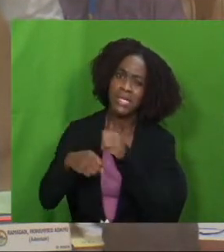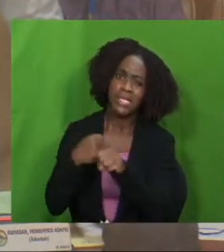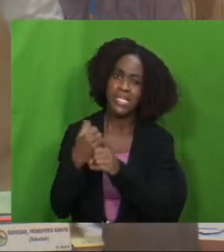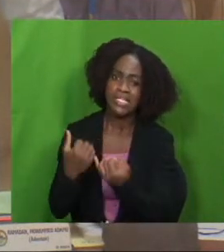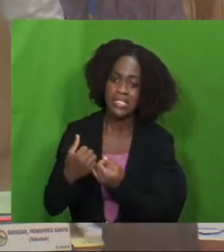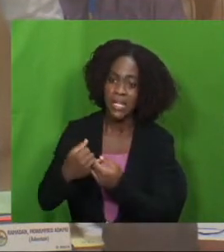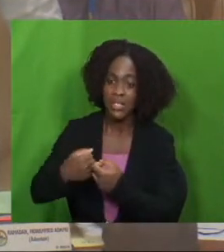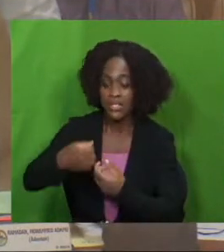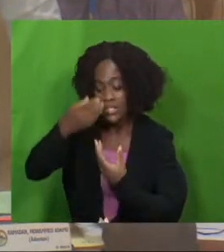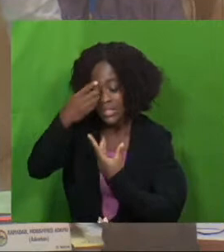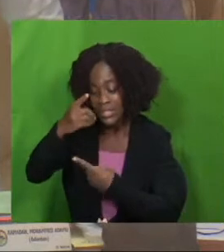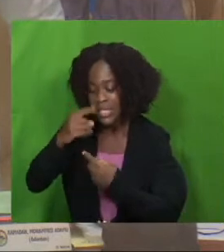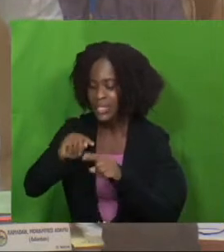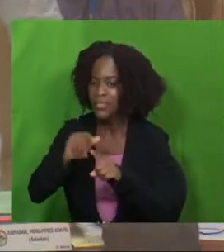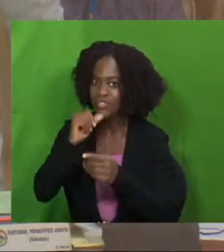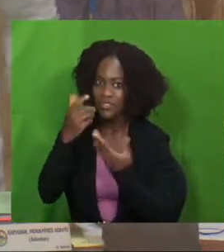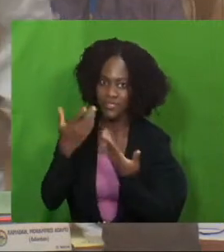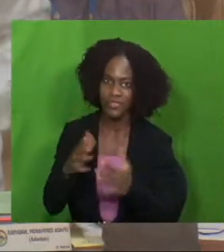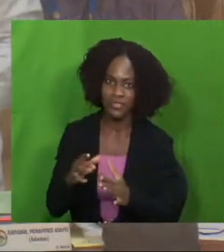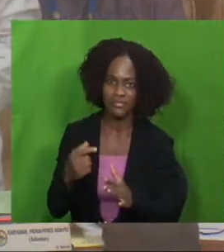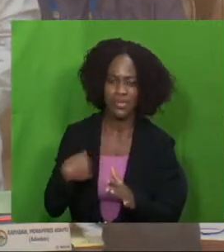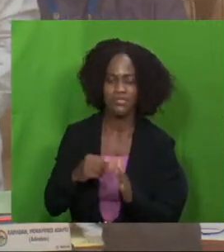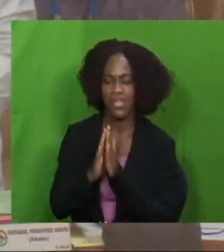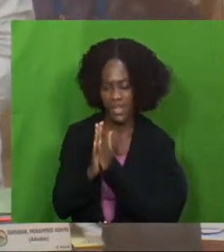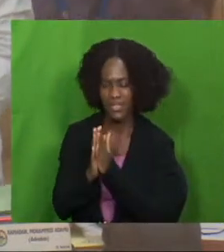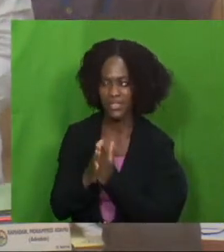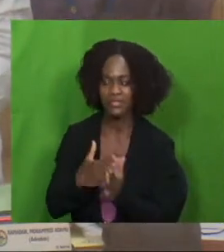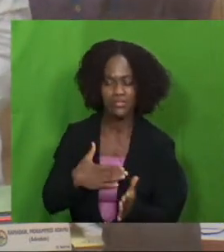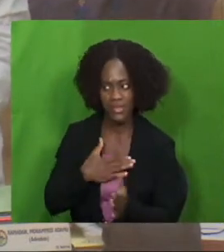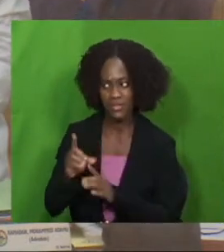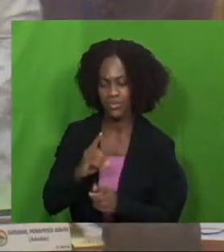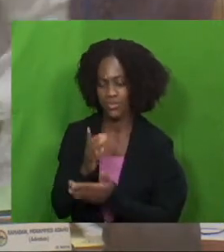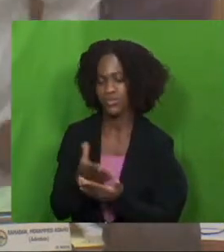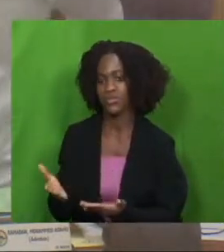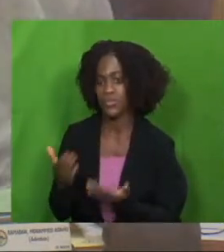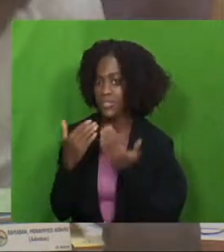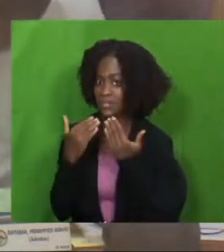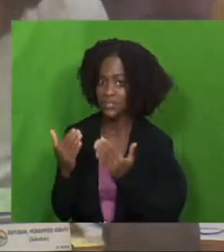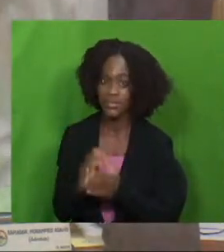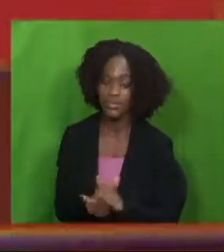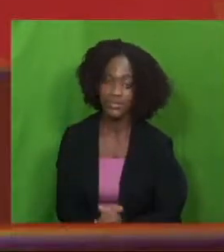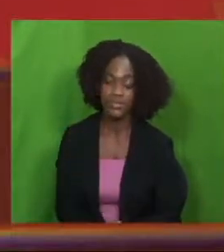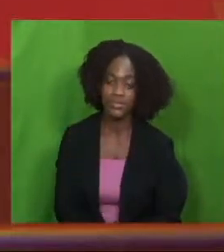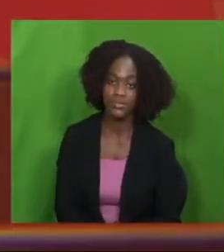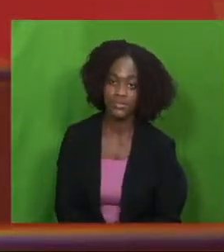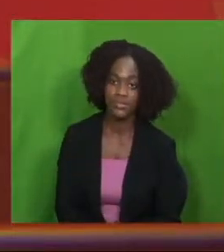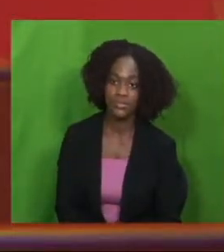Mr. Speaker, I would pray that we do something about it. Thank you very much, Mr. Speaker.